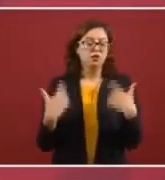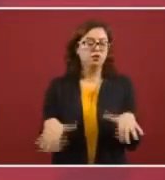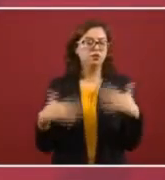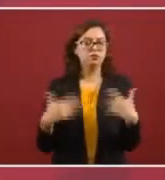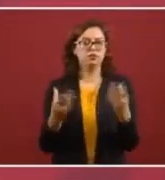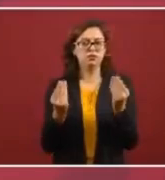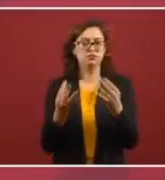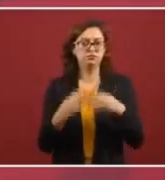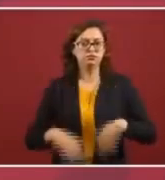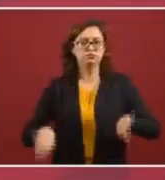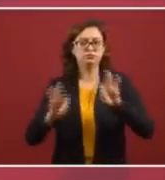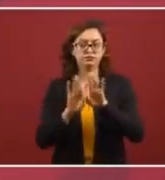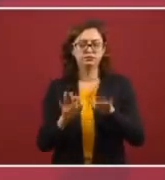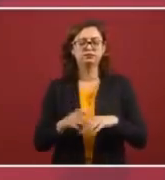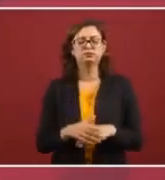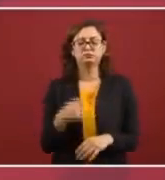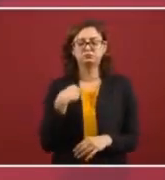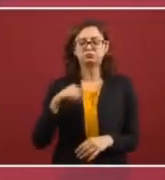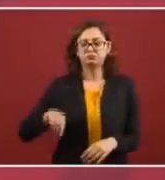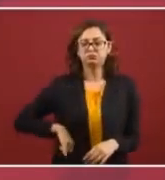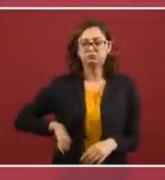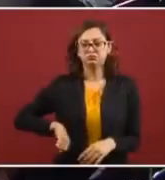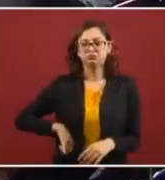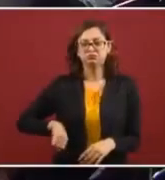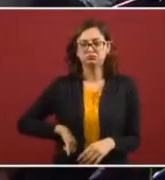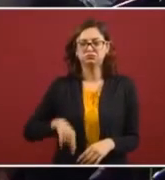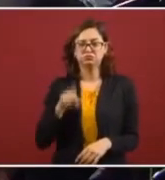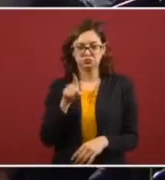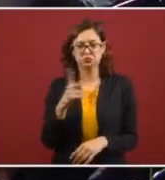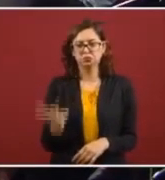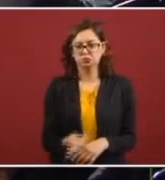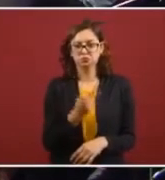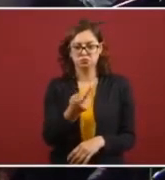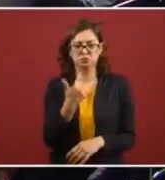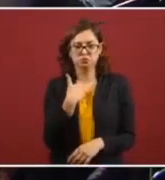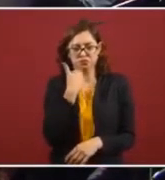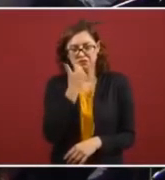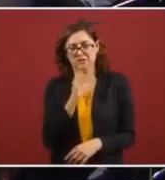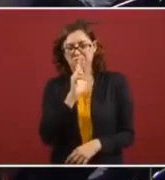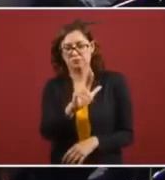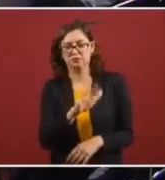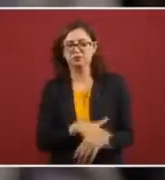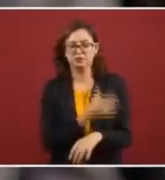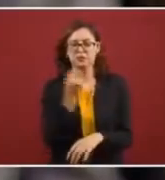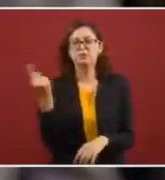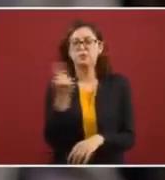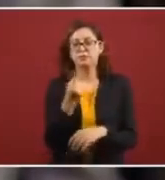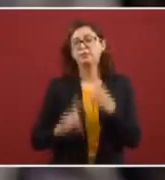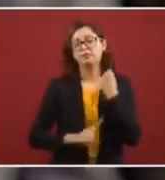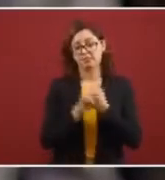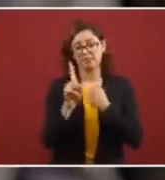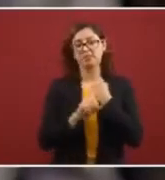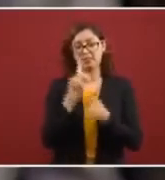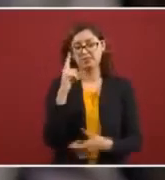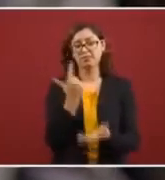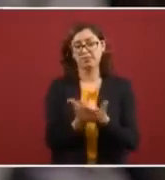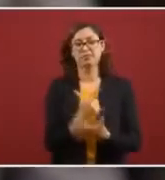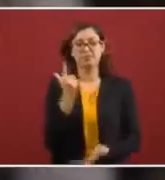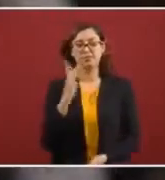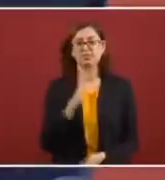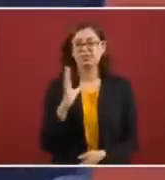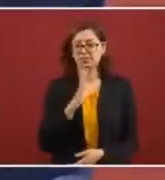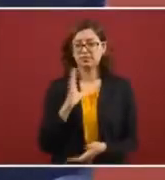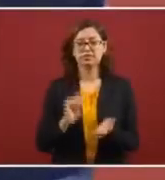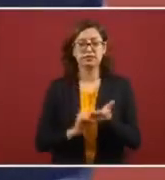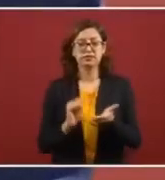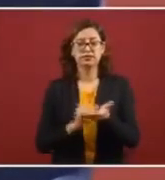Me interesó mucho, tu pregunta. And your question was very interesting to me, because it is a problem